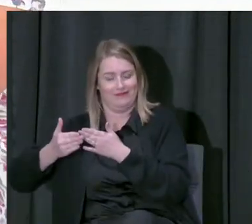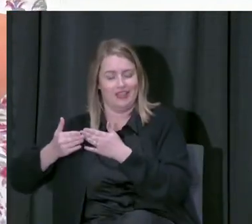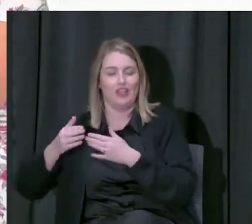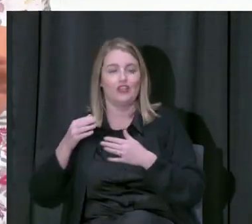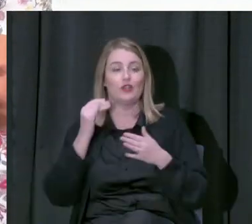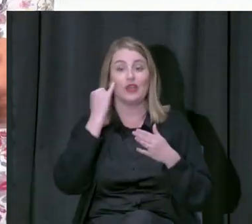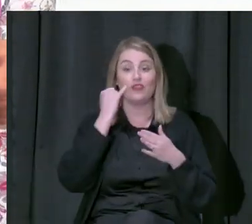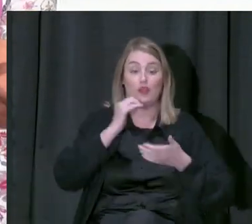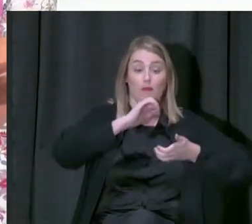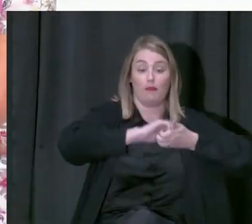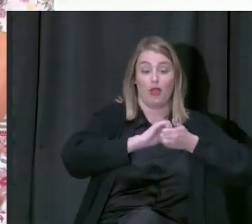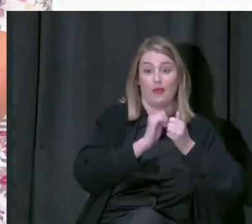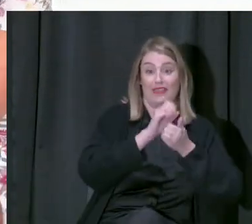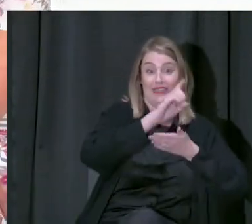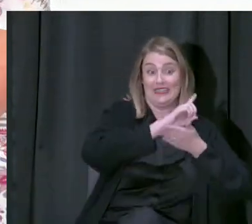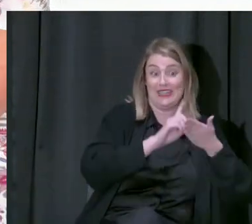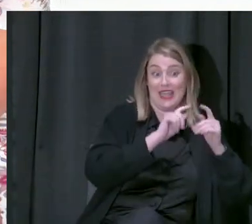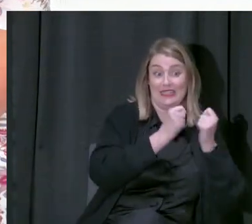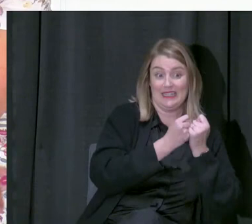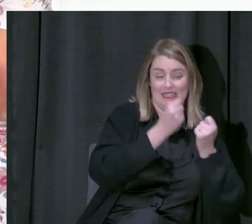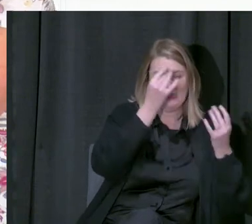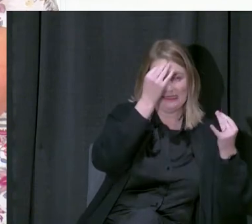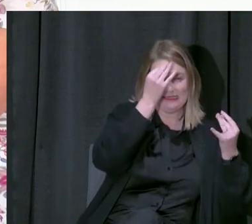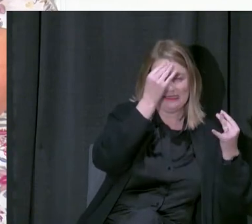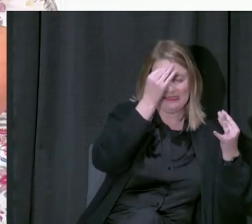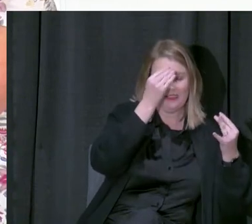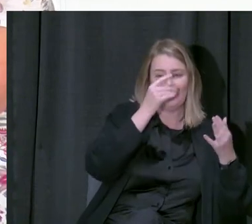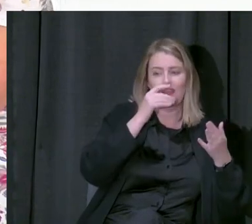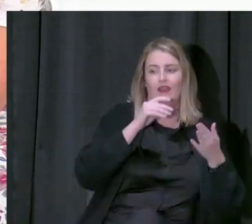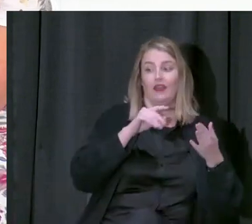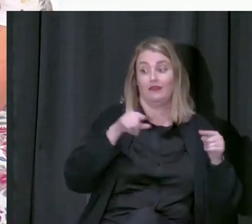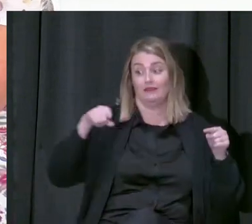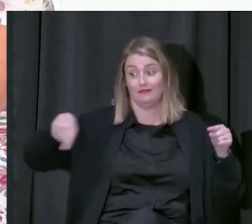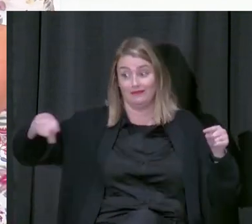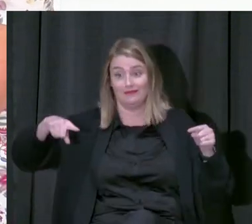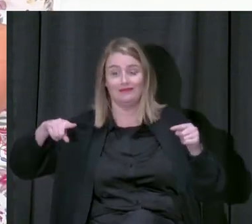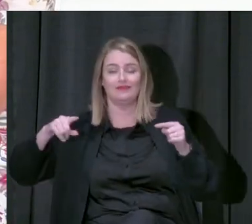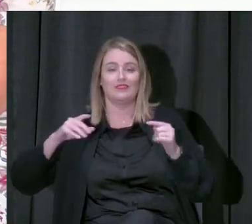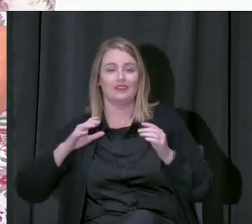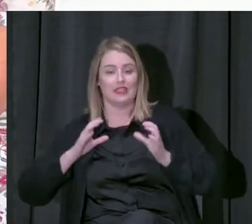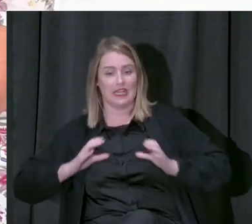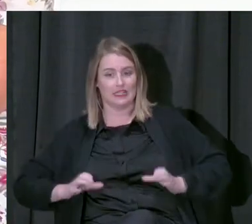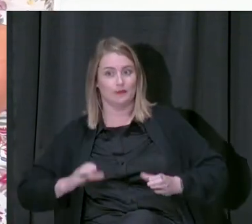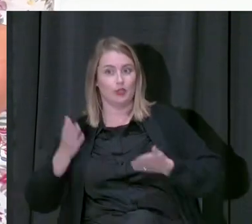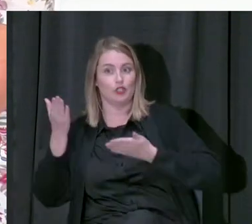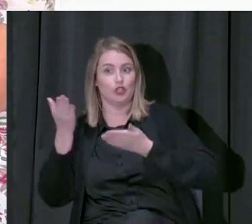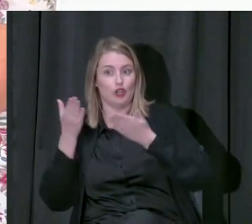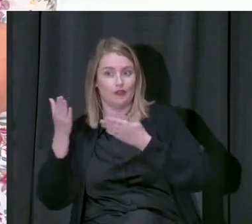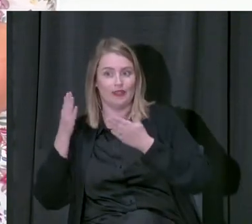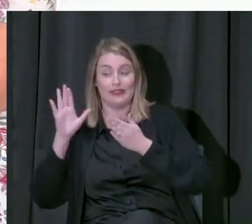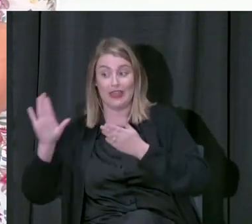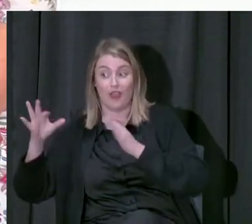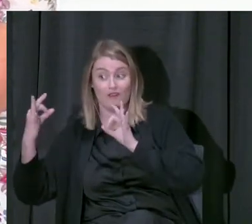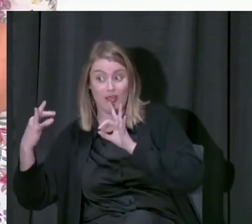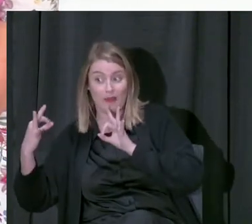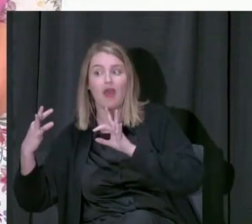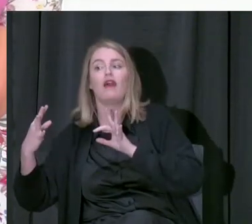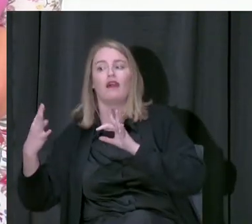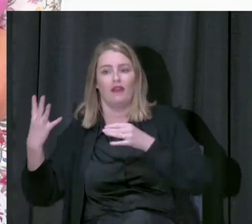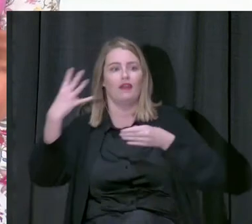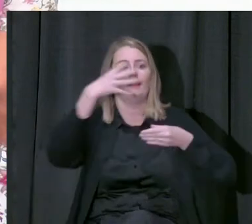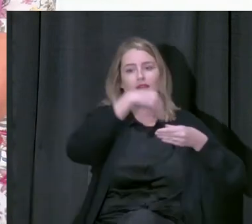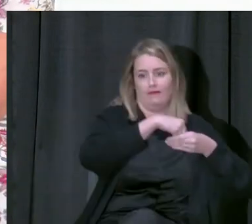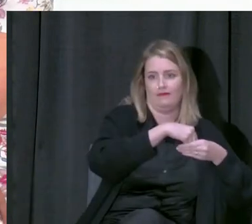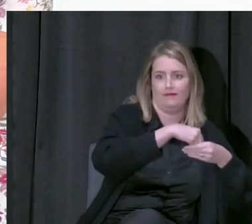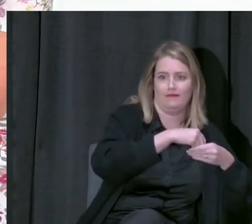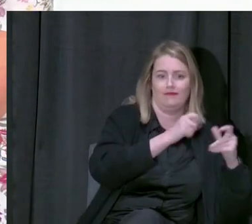with the design team on to understand that the user research level, then customer service, voice of the customer feedback, all of those